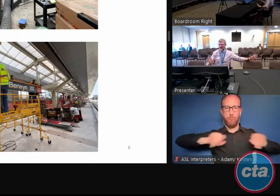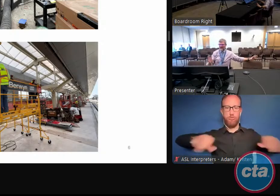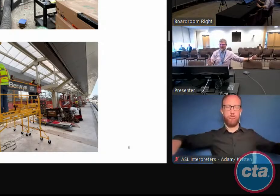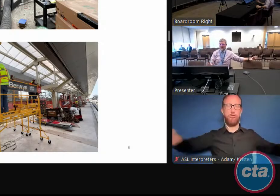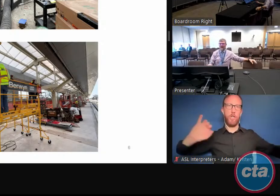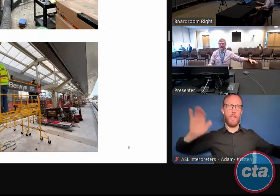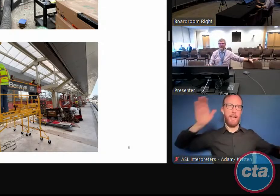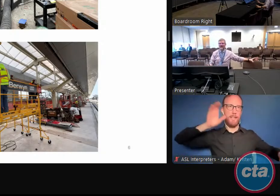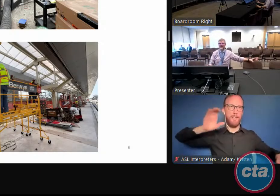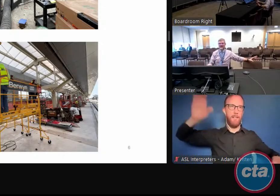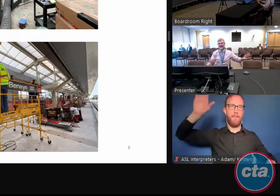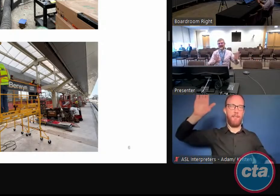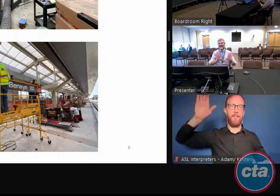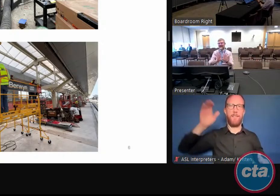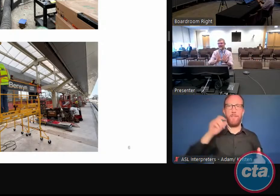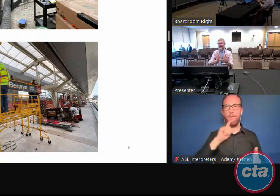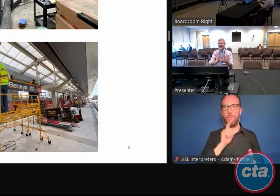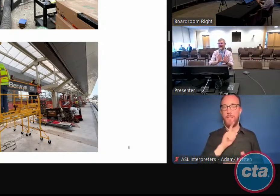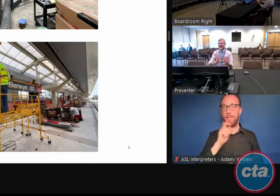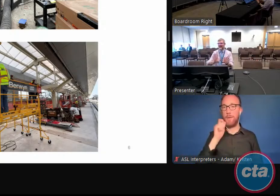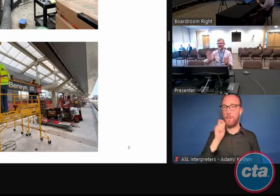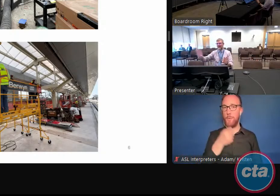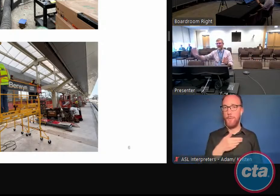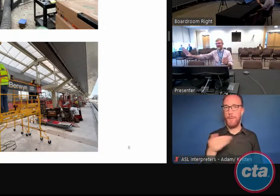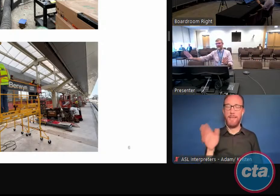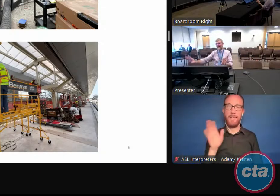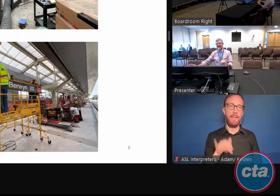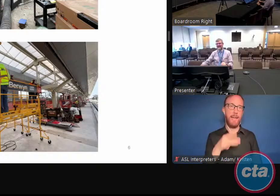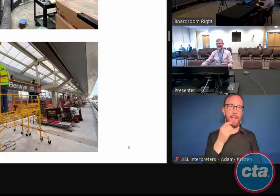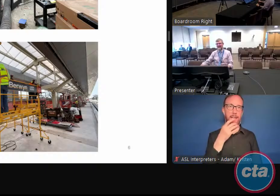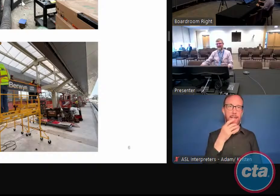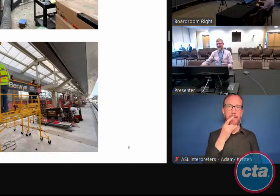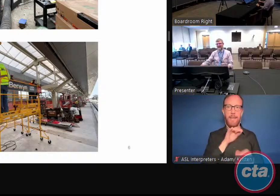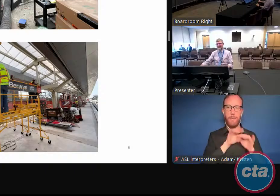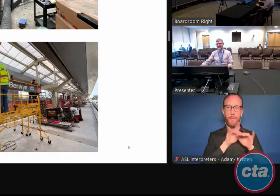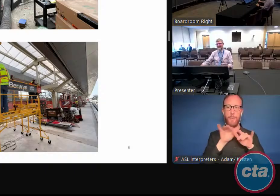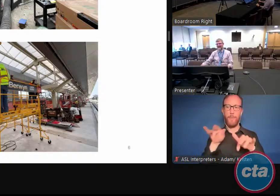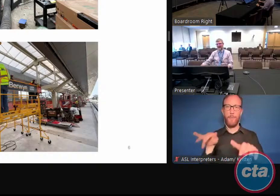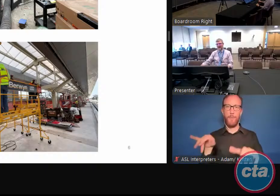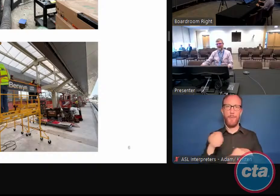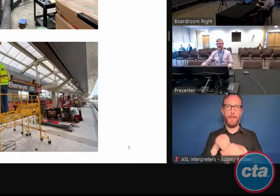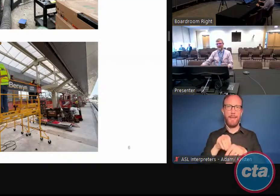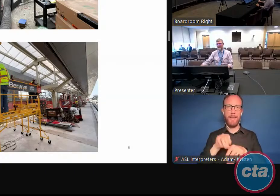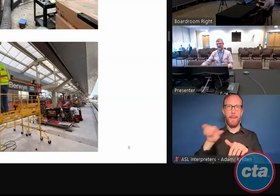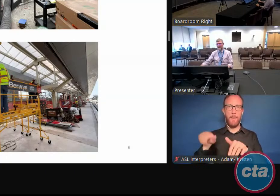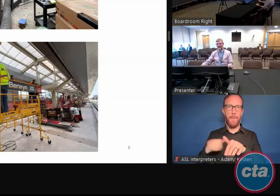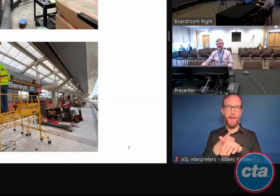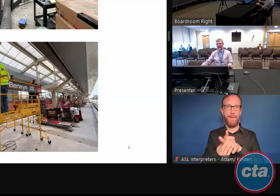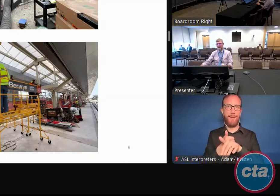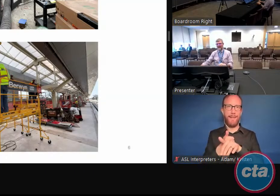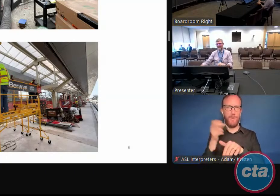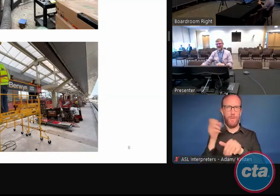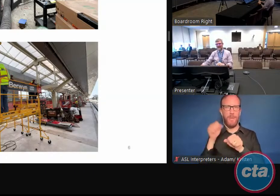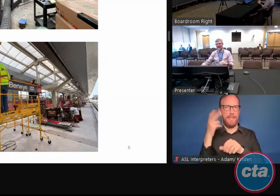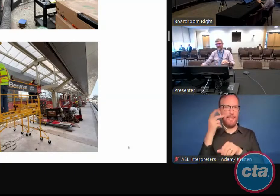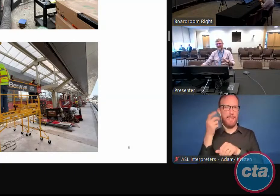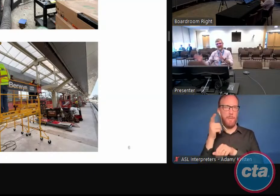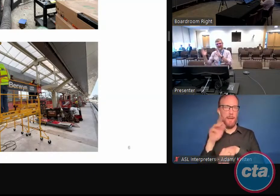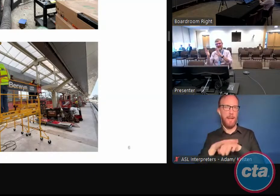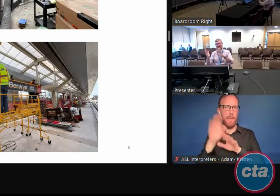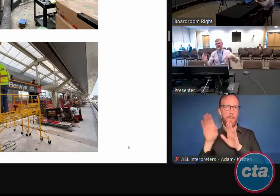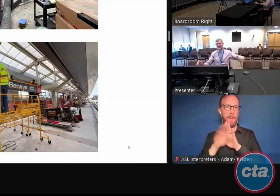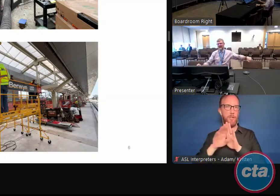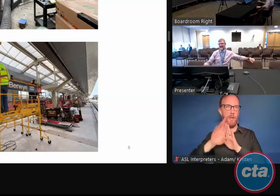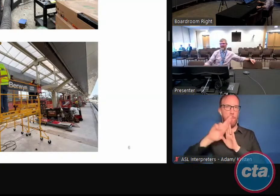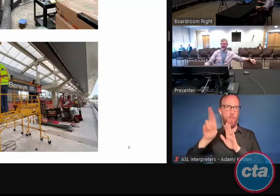It's a cool little feature. That lighting pattern carries over into the back of the station. You can actually see it a little bit in the picture on the top right there, and how